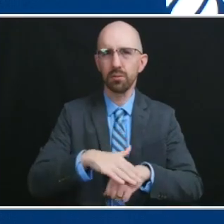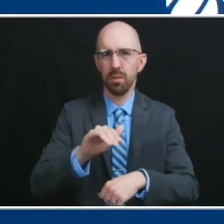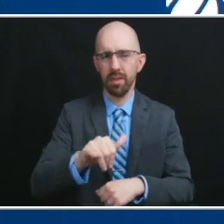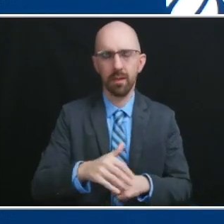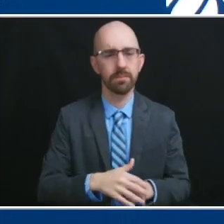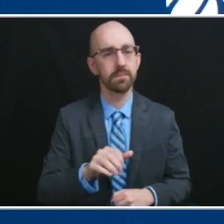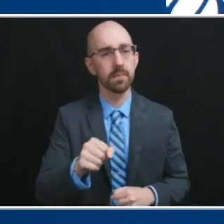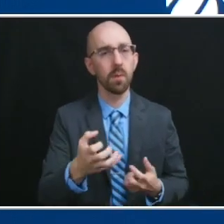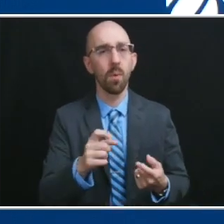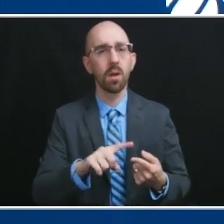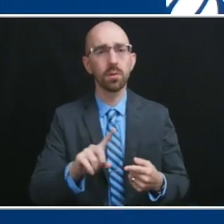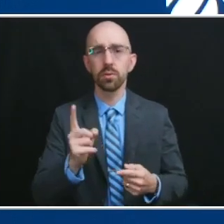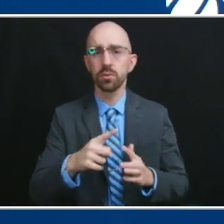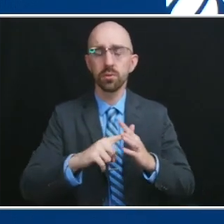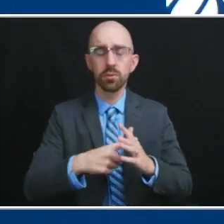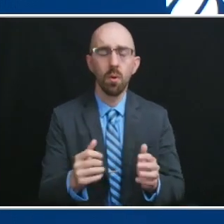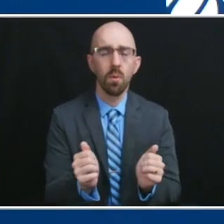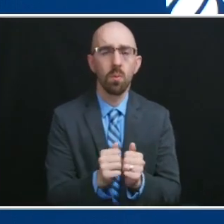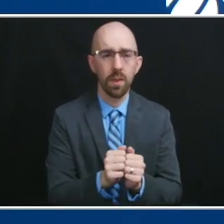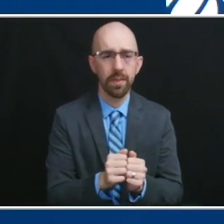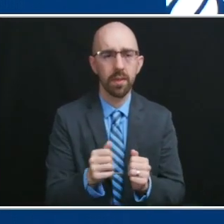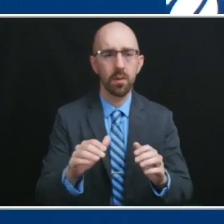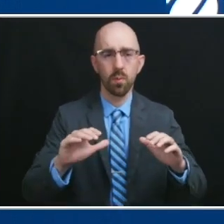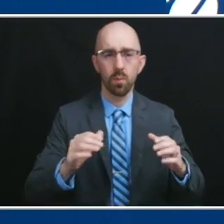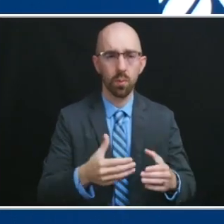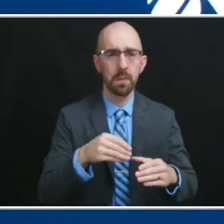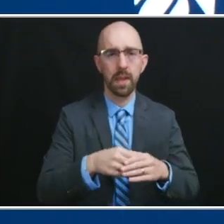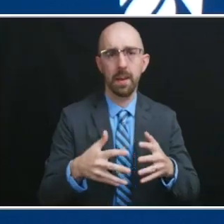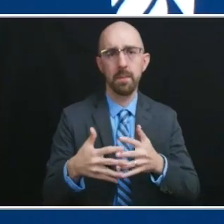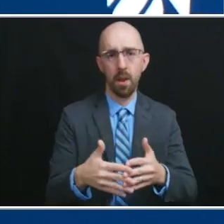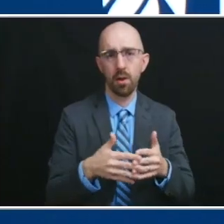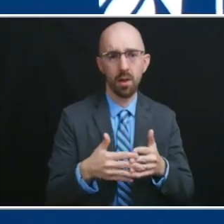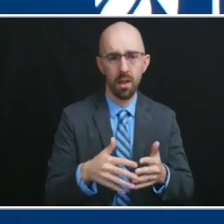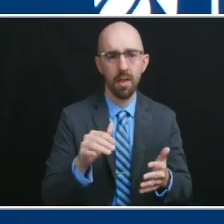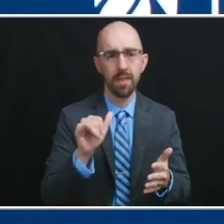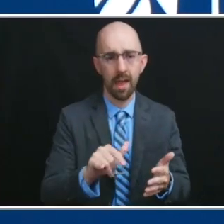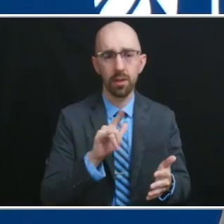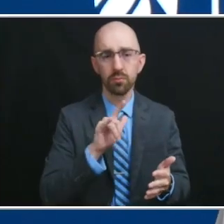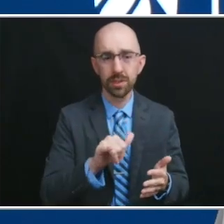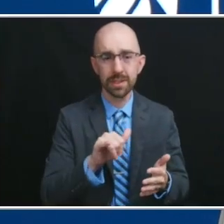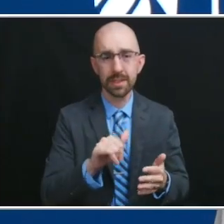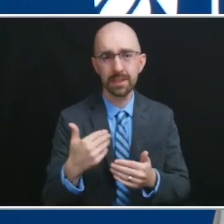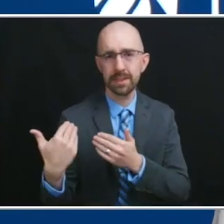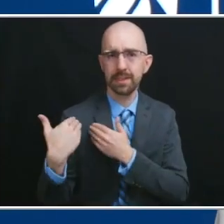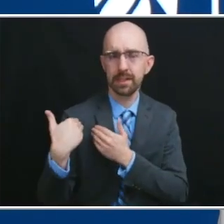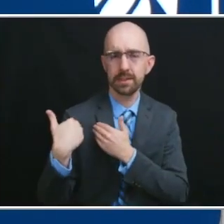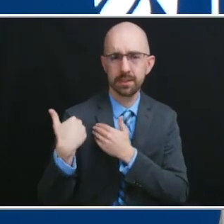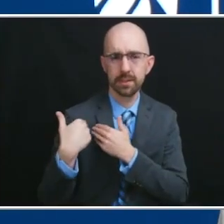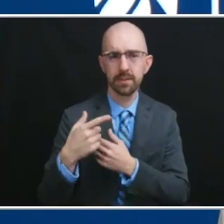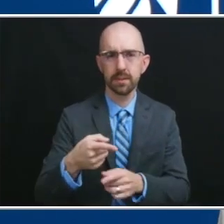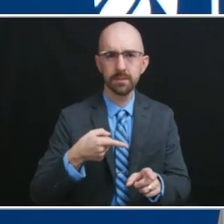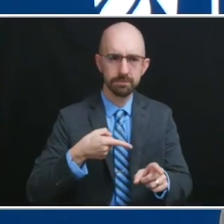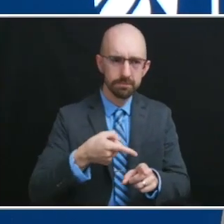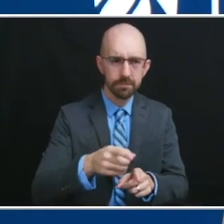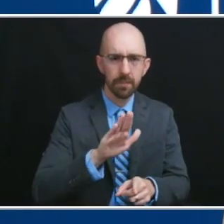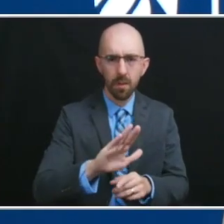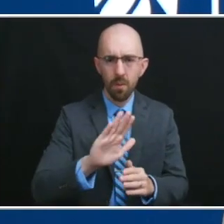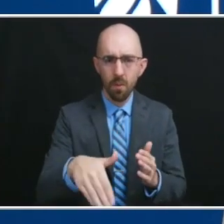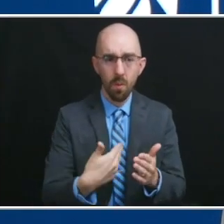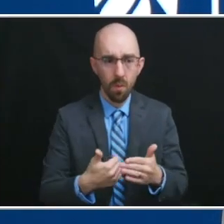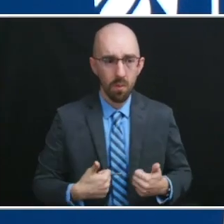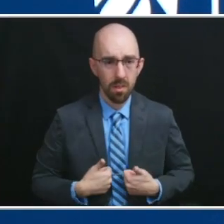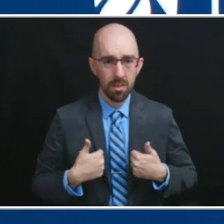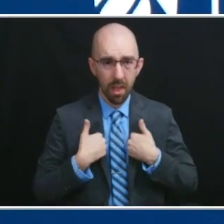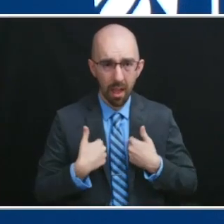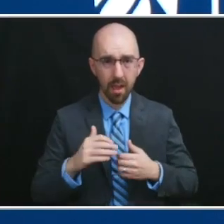just start with the group in America that is really tasked and dedicates their whole lives and